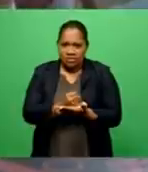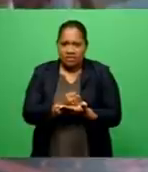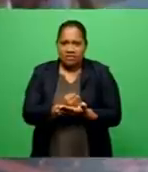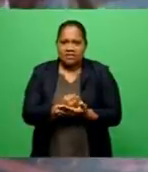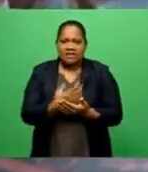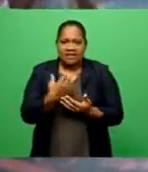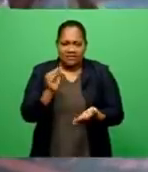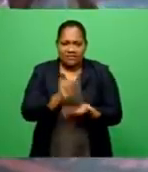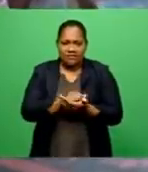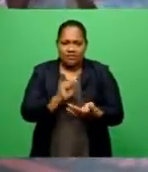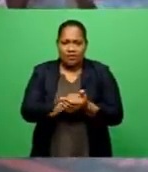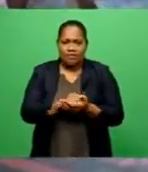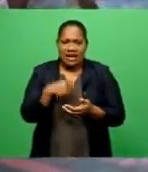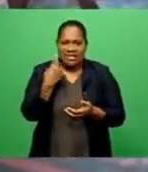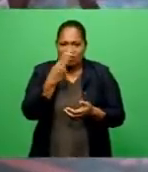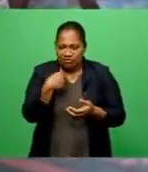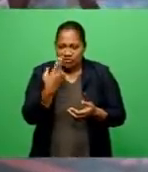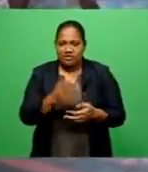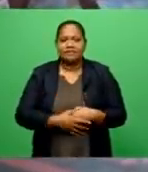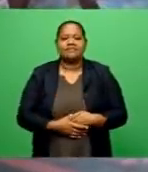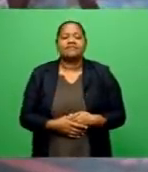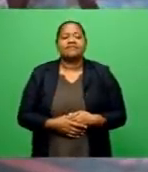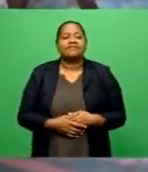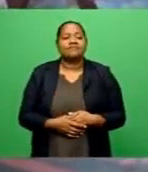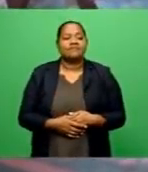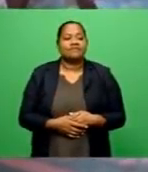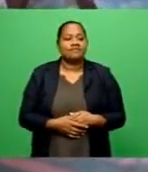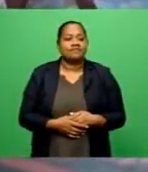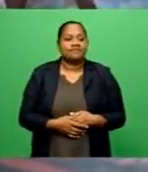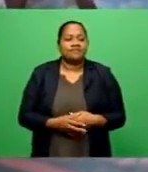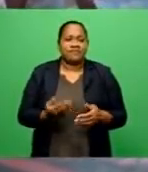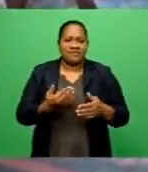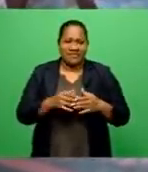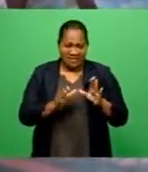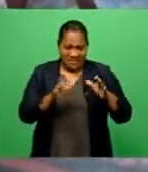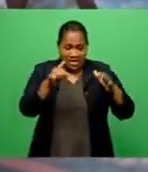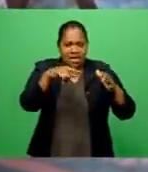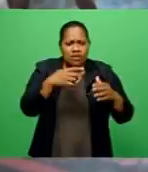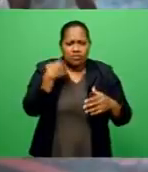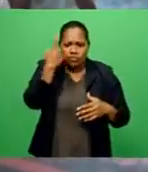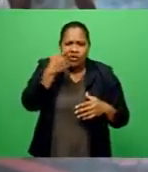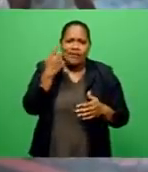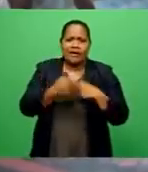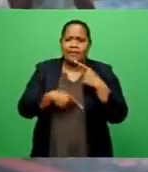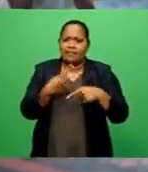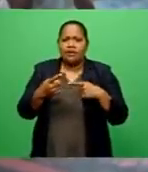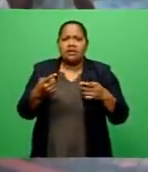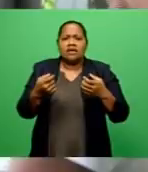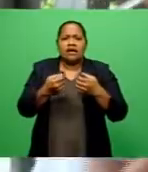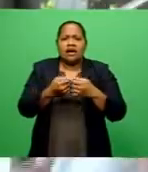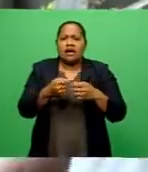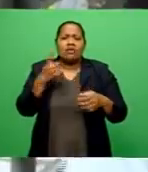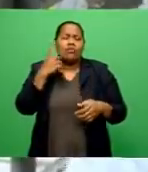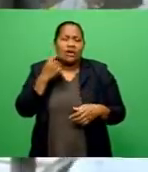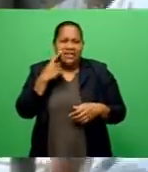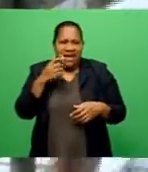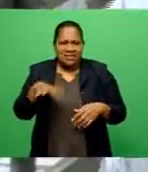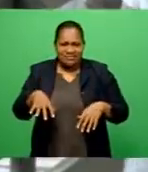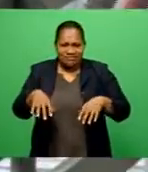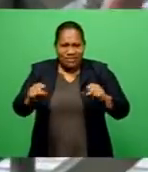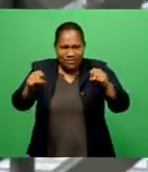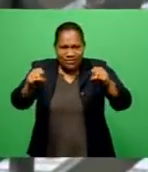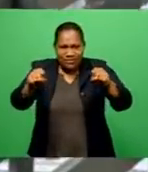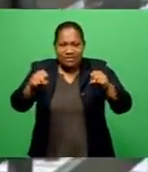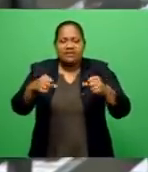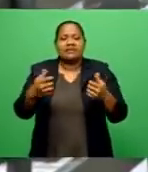nutrition. Following Cyclone Yasa, there are worries that disruption to water and sanitation infrastructure, poor hygiene